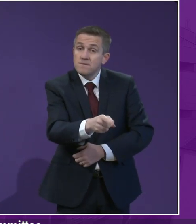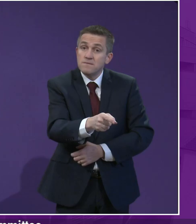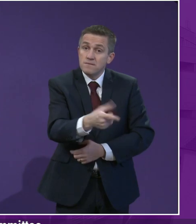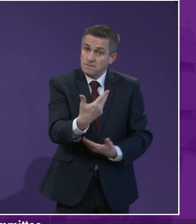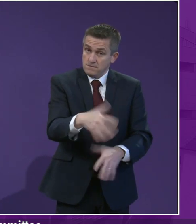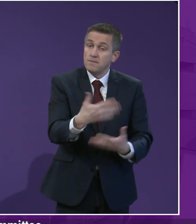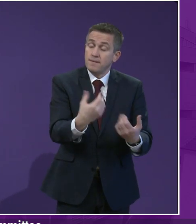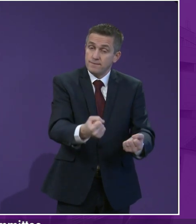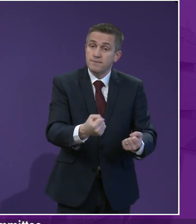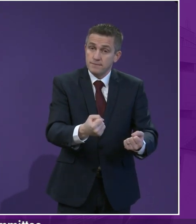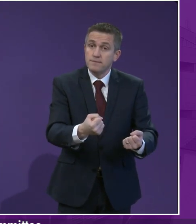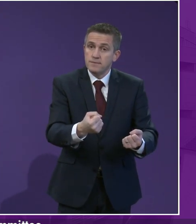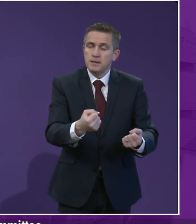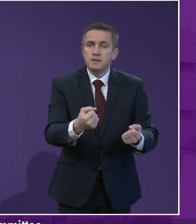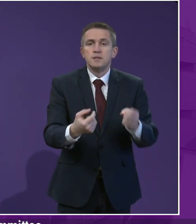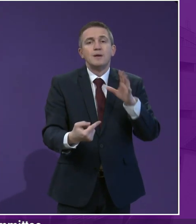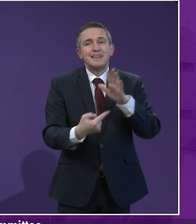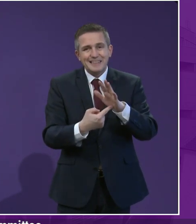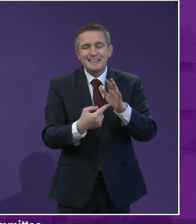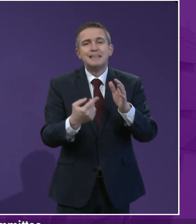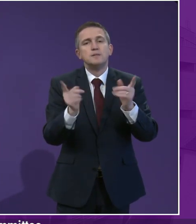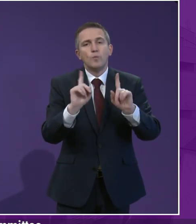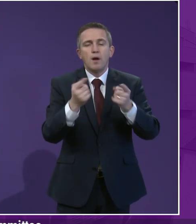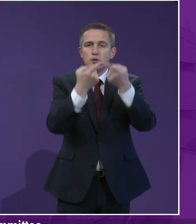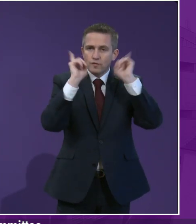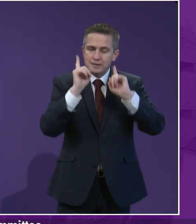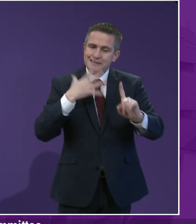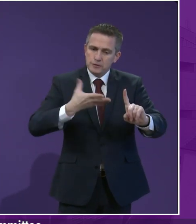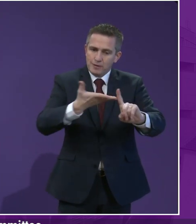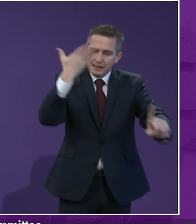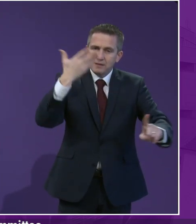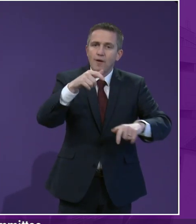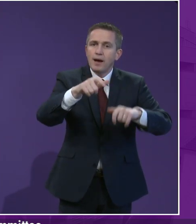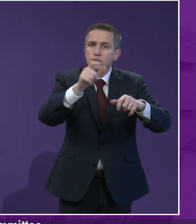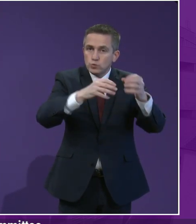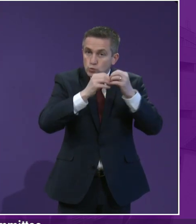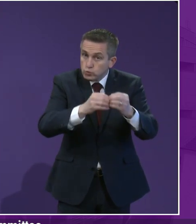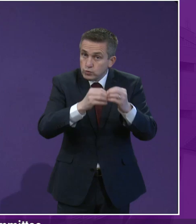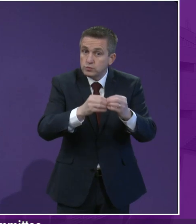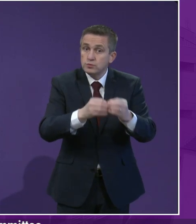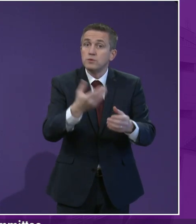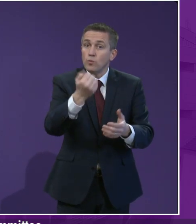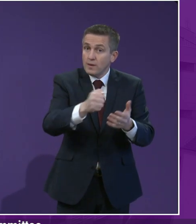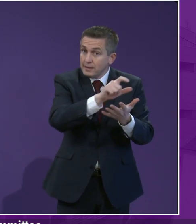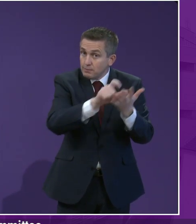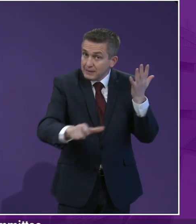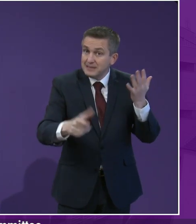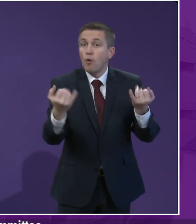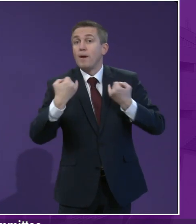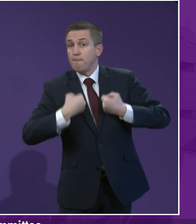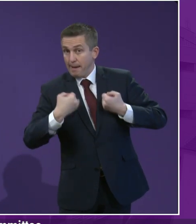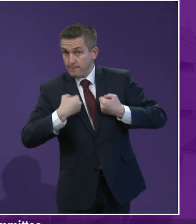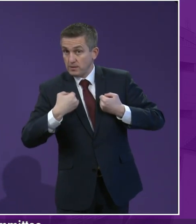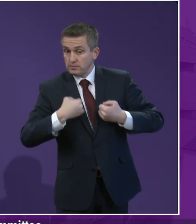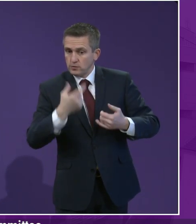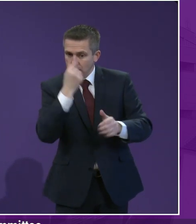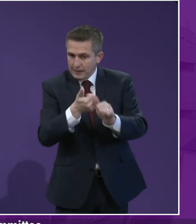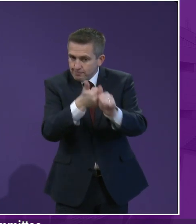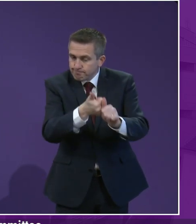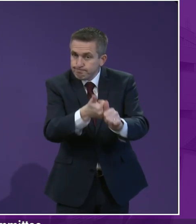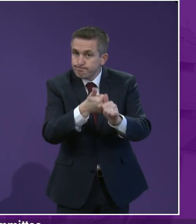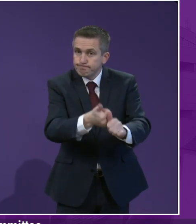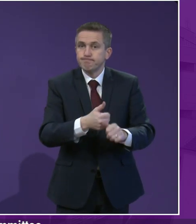will be experiencing some type of difficulty, impairment-related. And it's never the one that you think it might be.